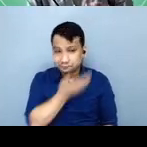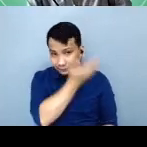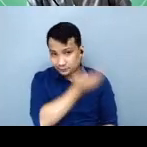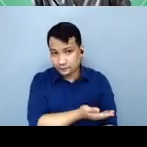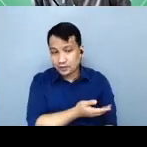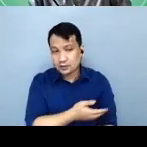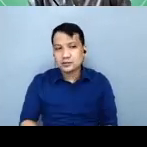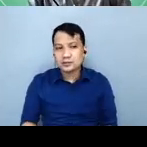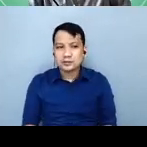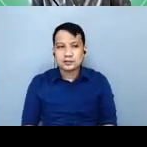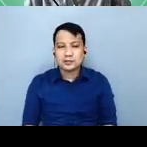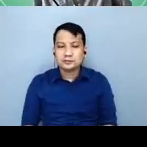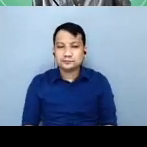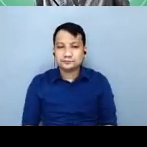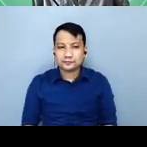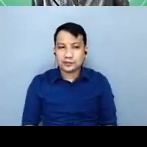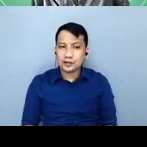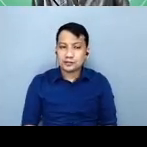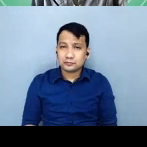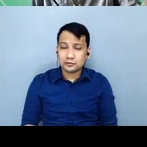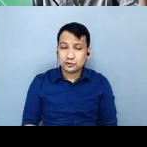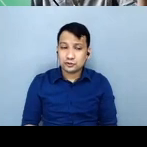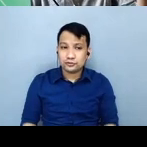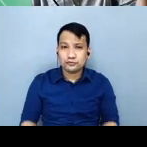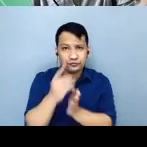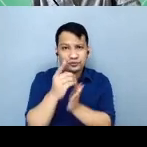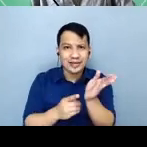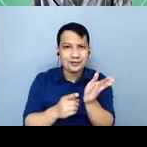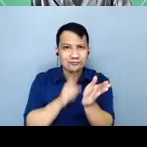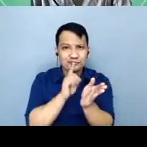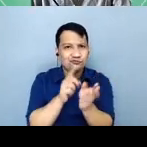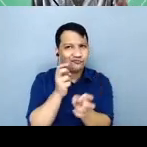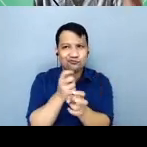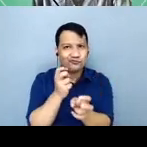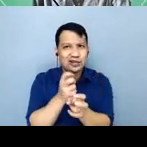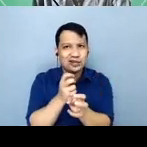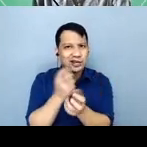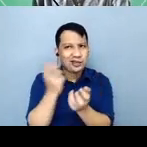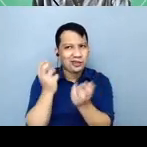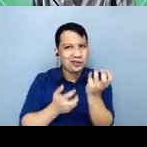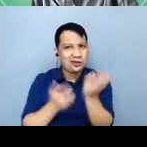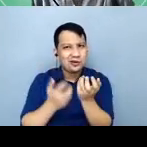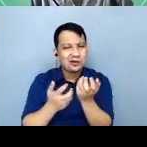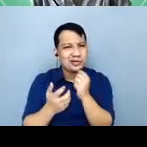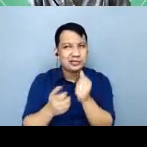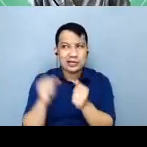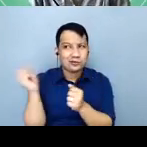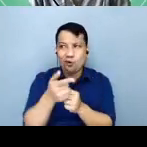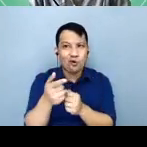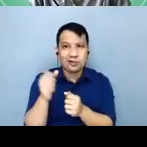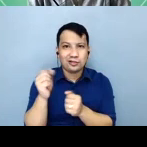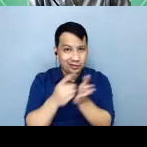the design process can be very complicated, and not everyone here might be a designer. Not everyone